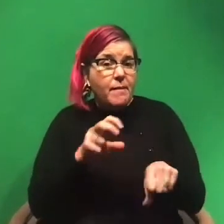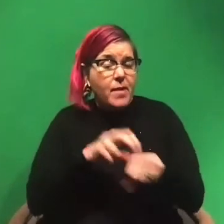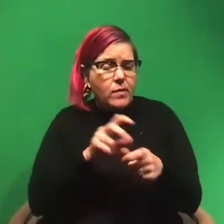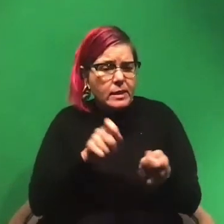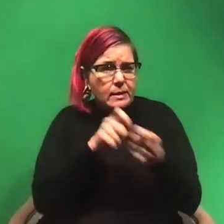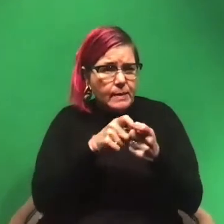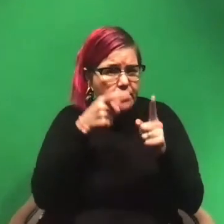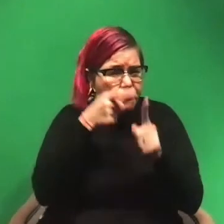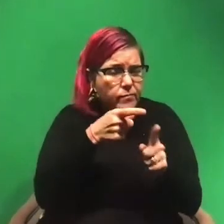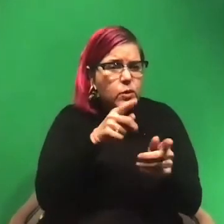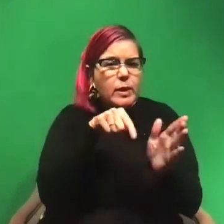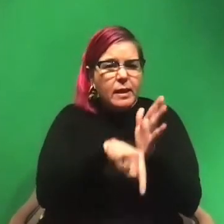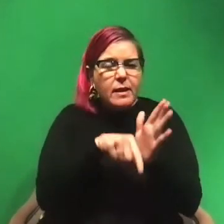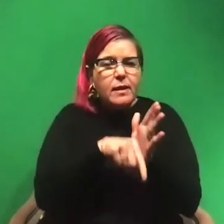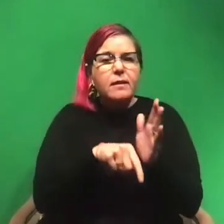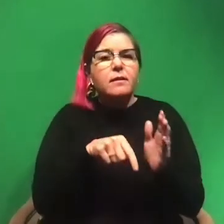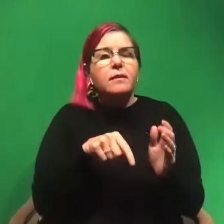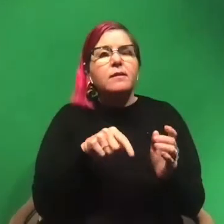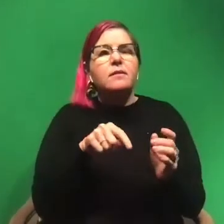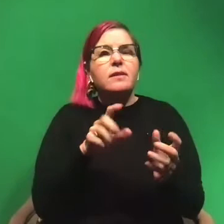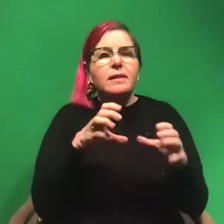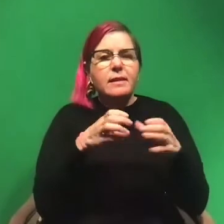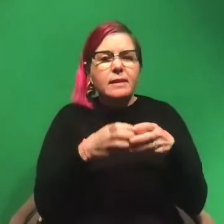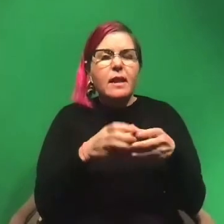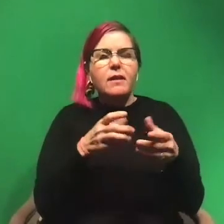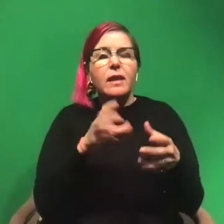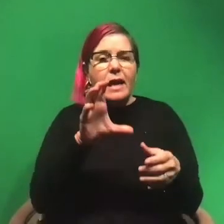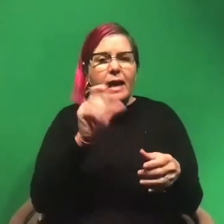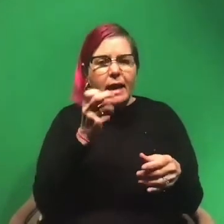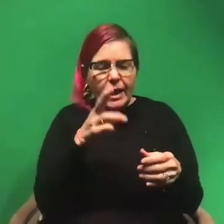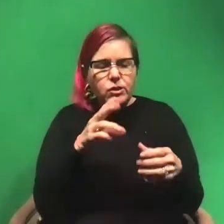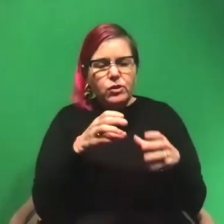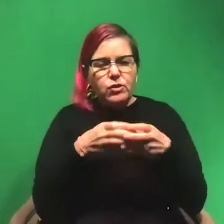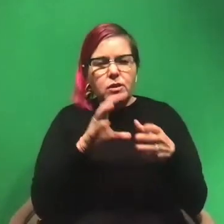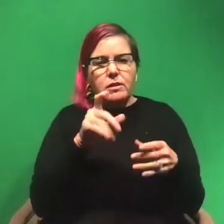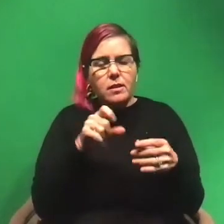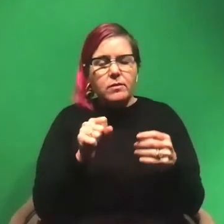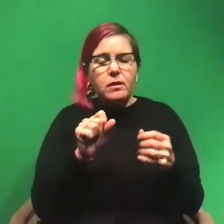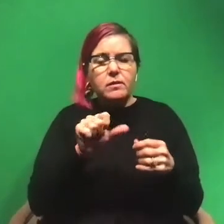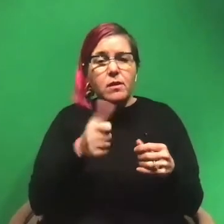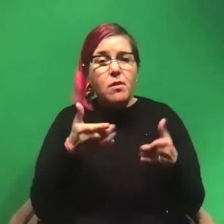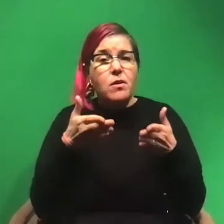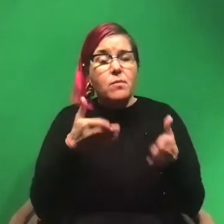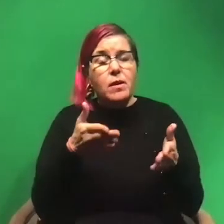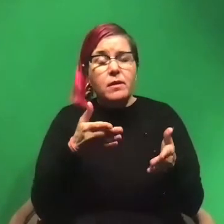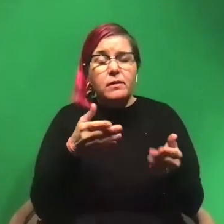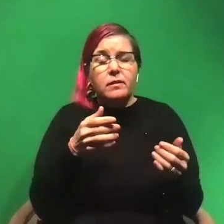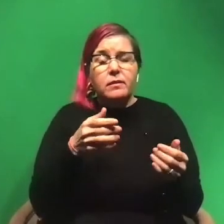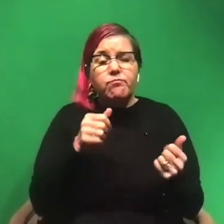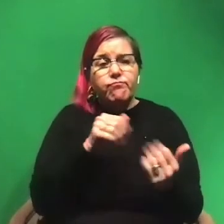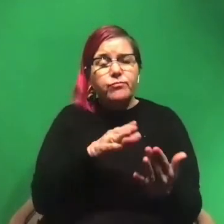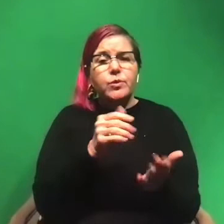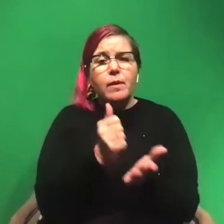to killing transformed cells or cancer cells. So it's another realm of what we